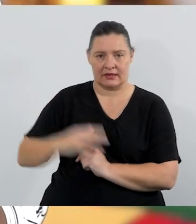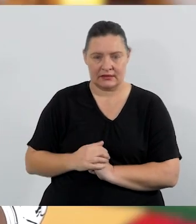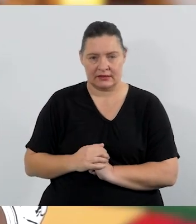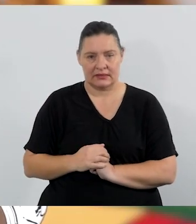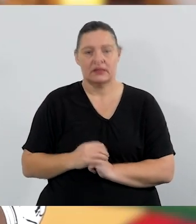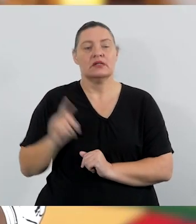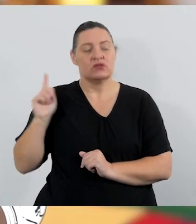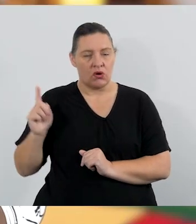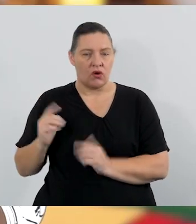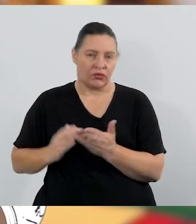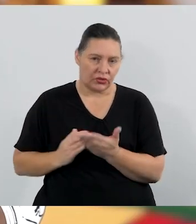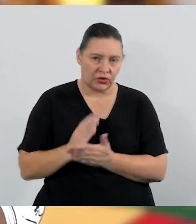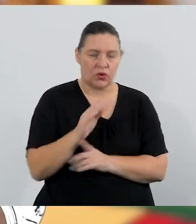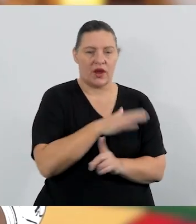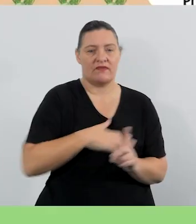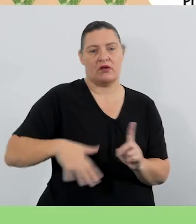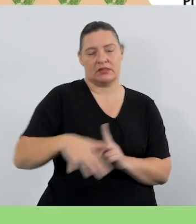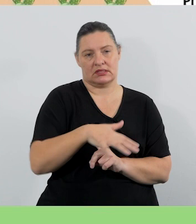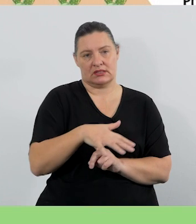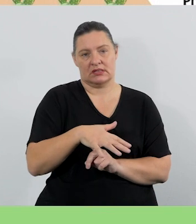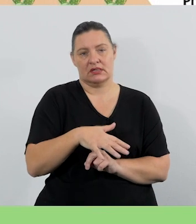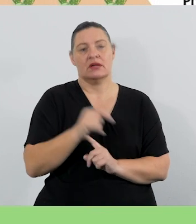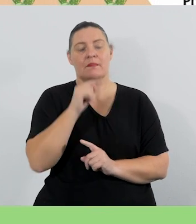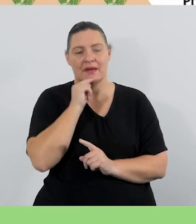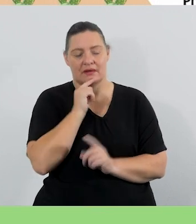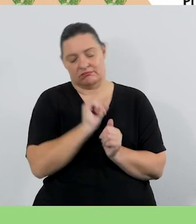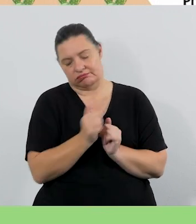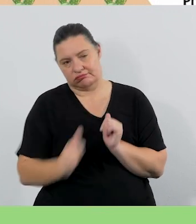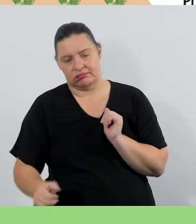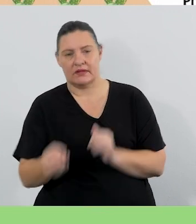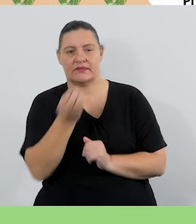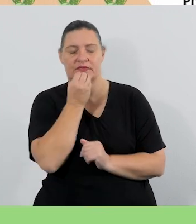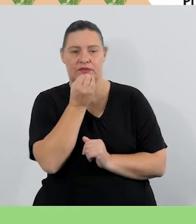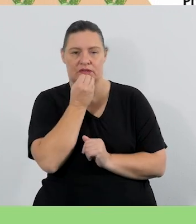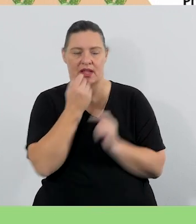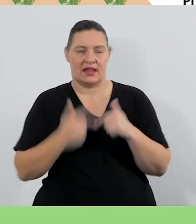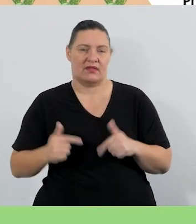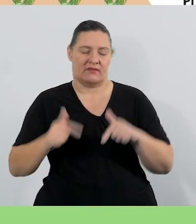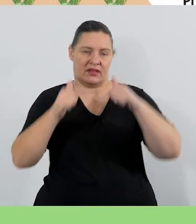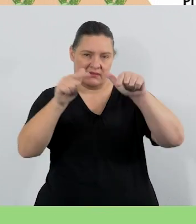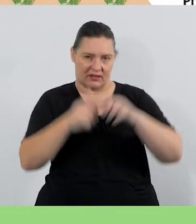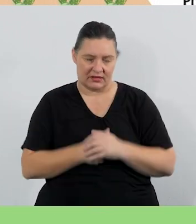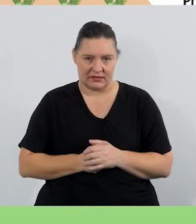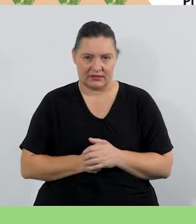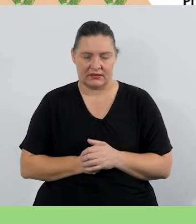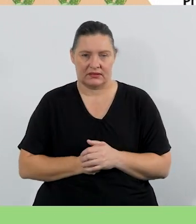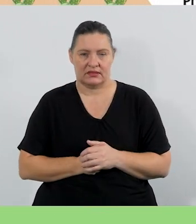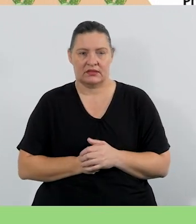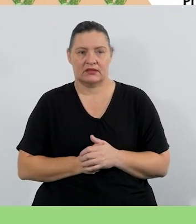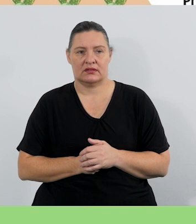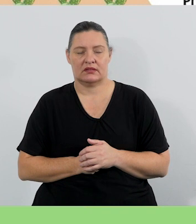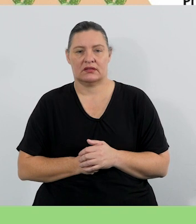the energy flows through an environment by means of a series of feeding levels.